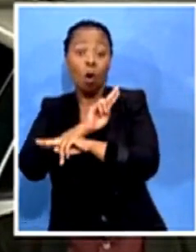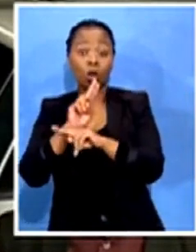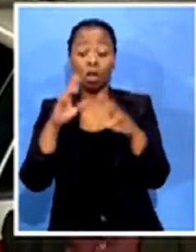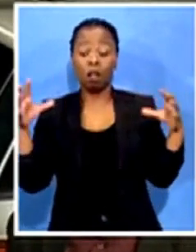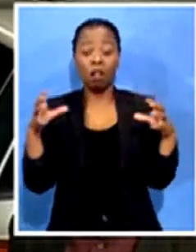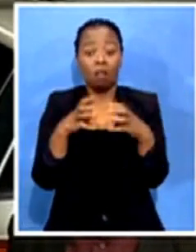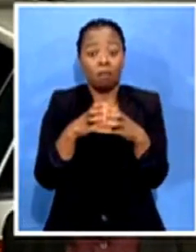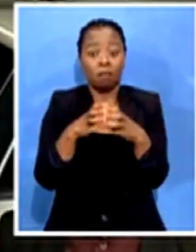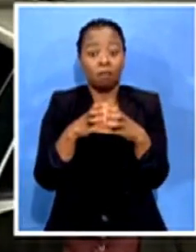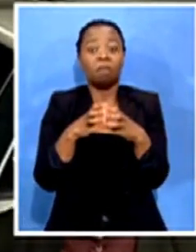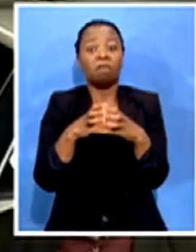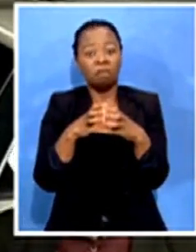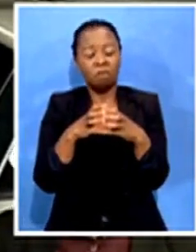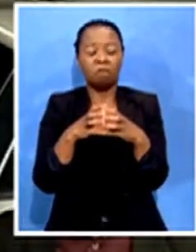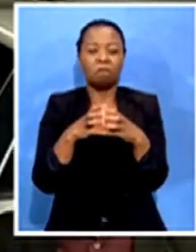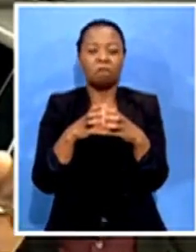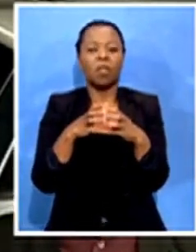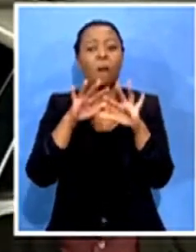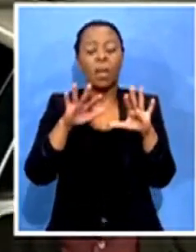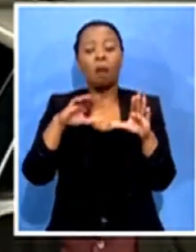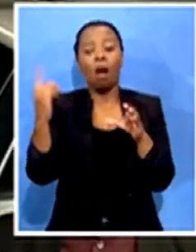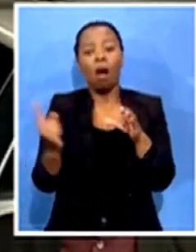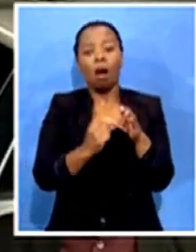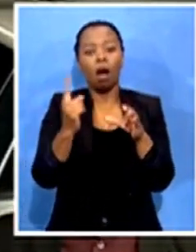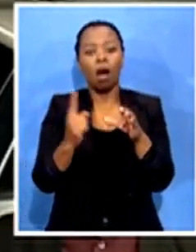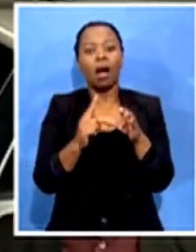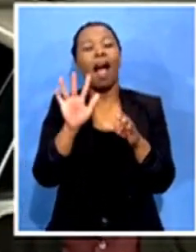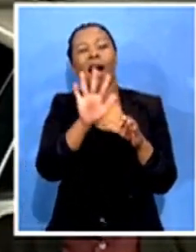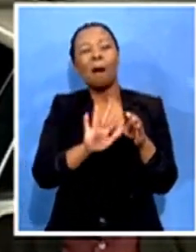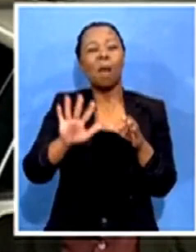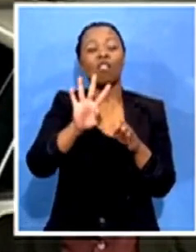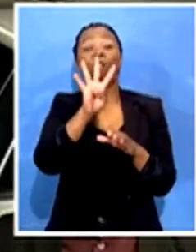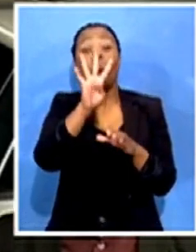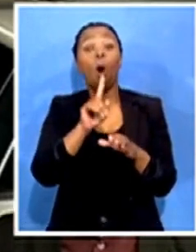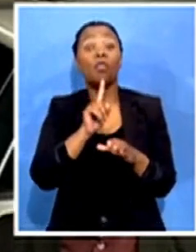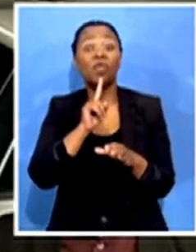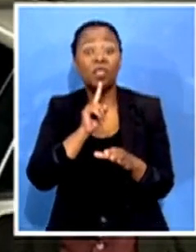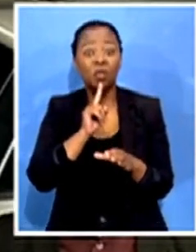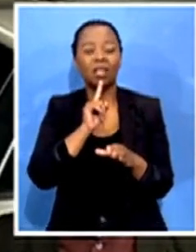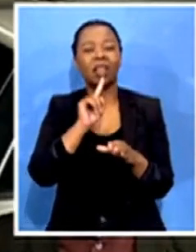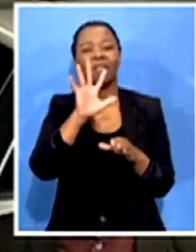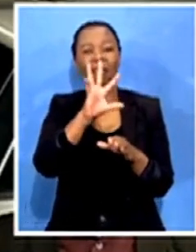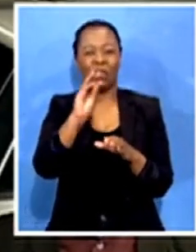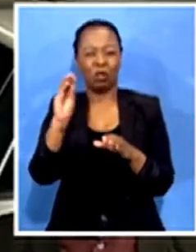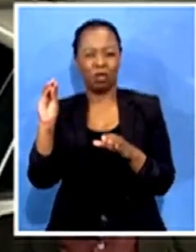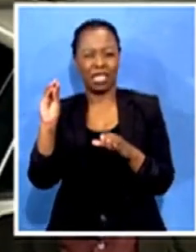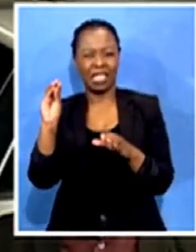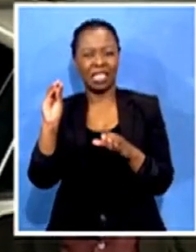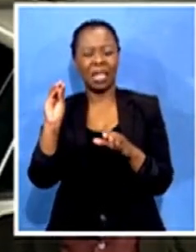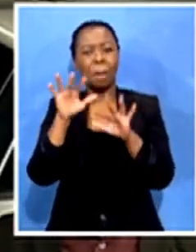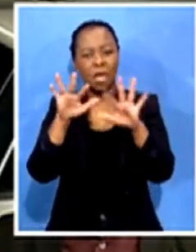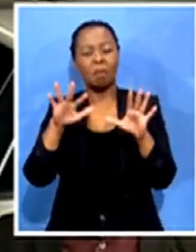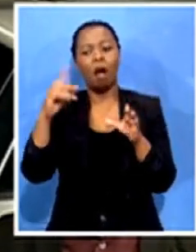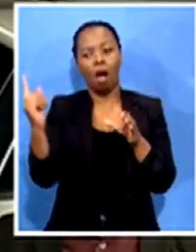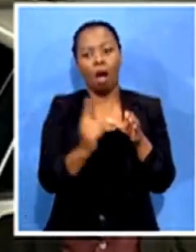admissions are now above 4,000. About 4,500 admissions in Gauteng Hospital. Let me remind you where we